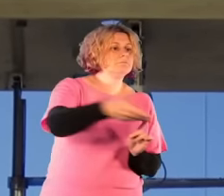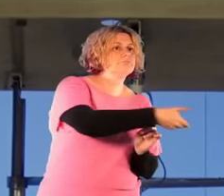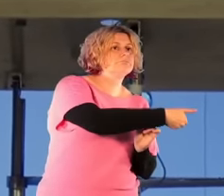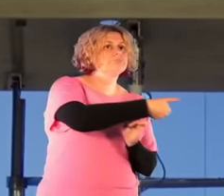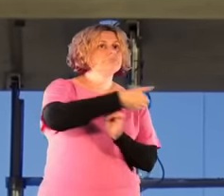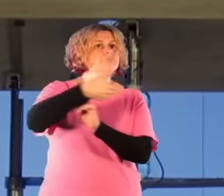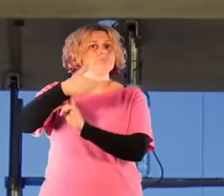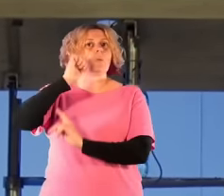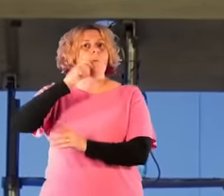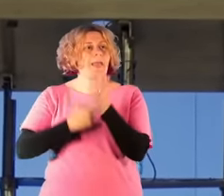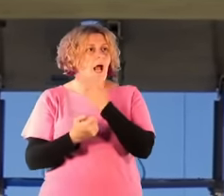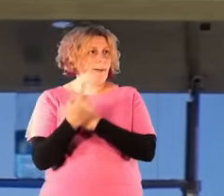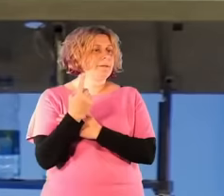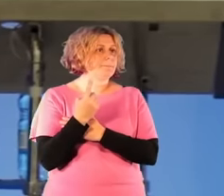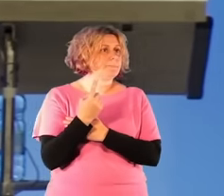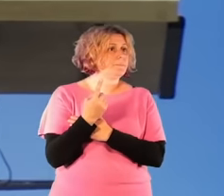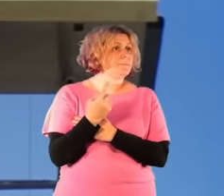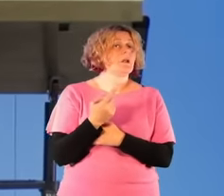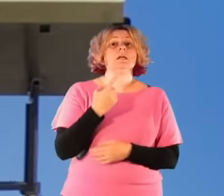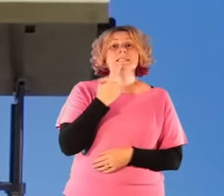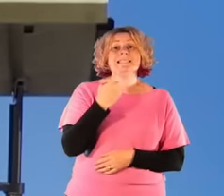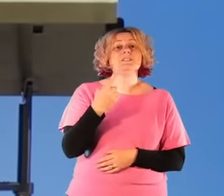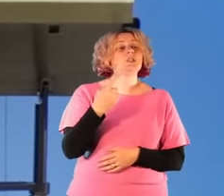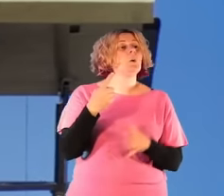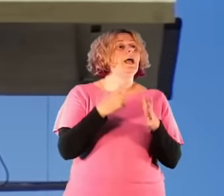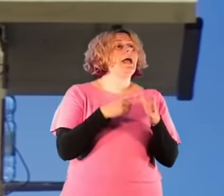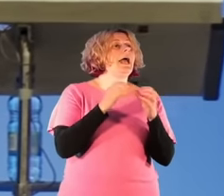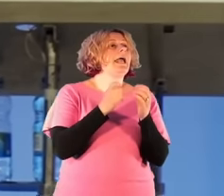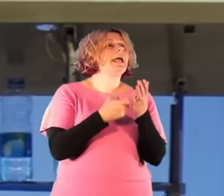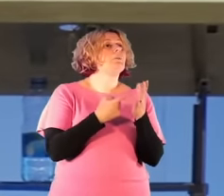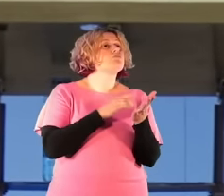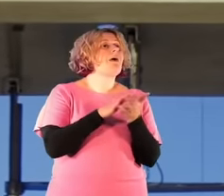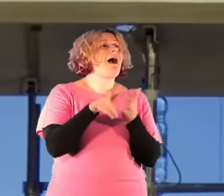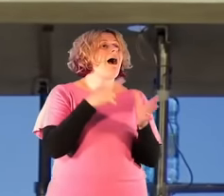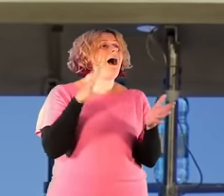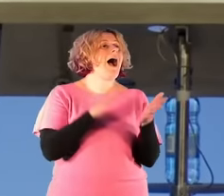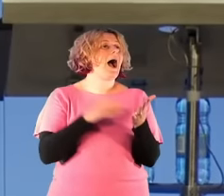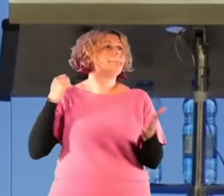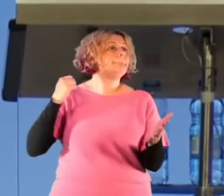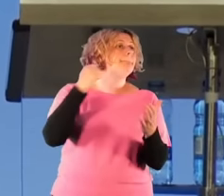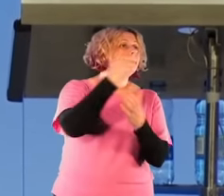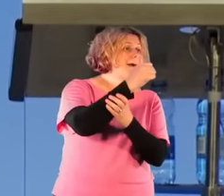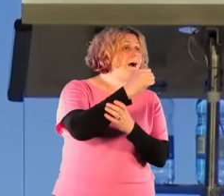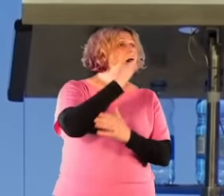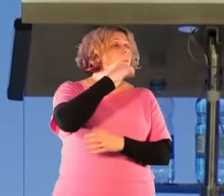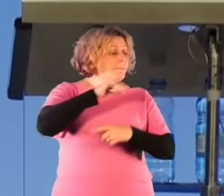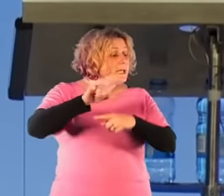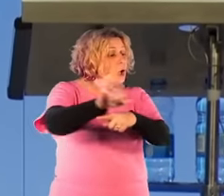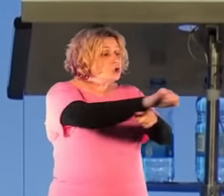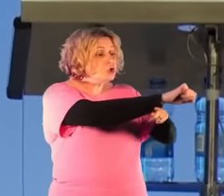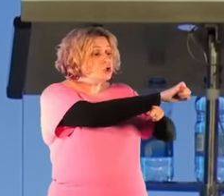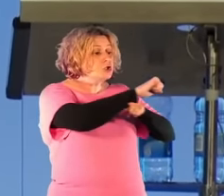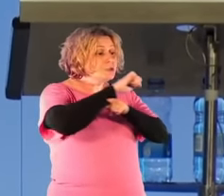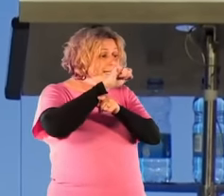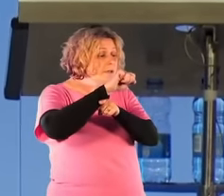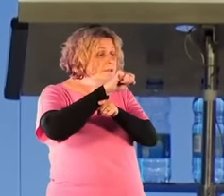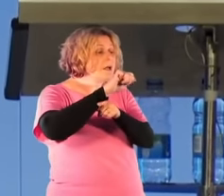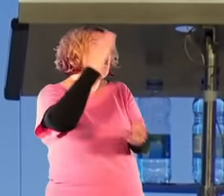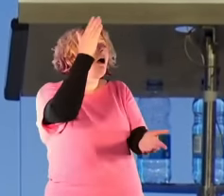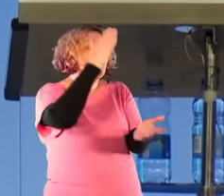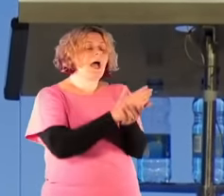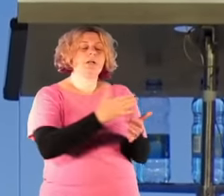Abraham, for example, I will be your shield and I will be your very great reward. I will give myself to